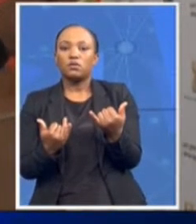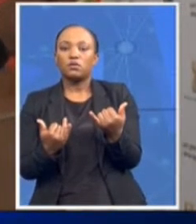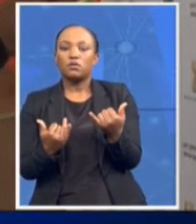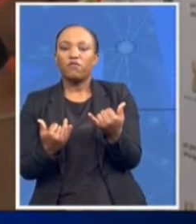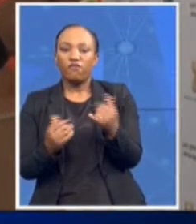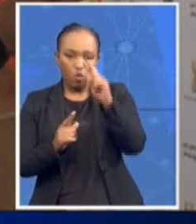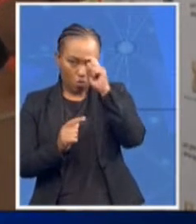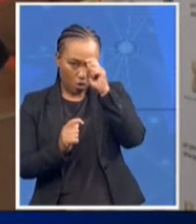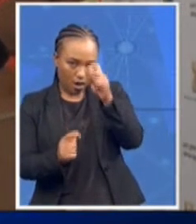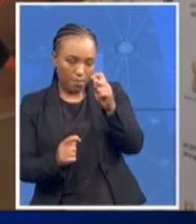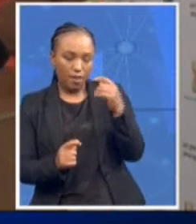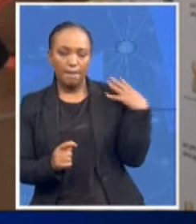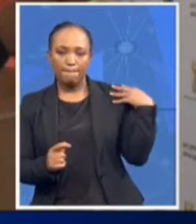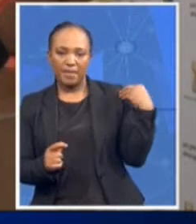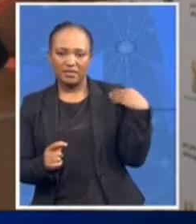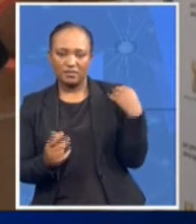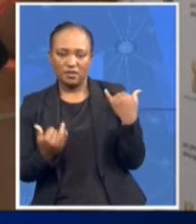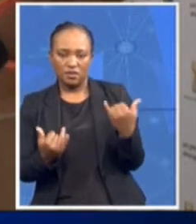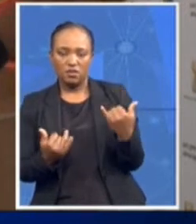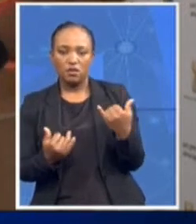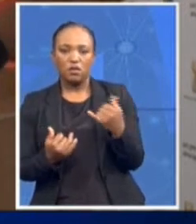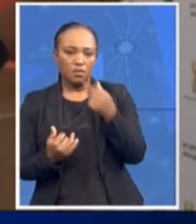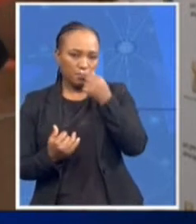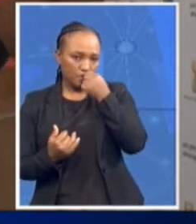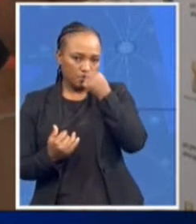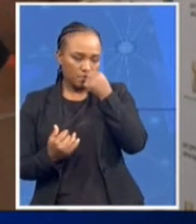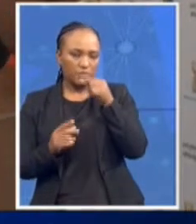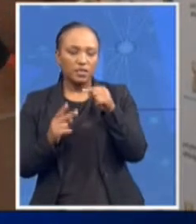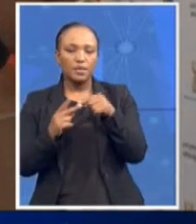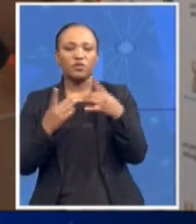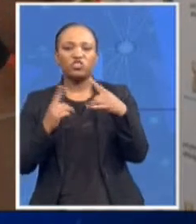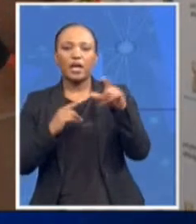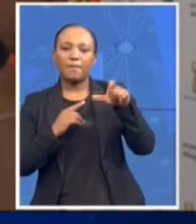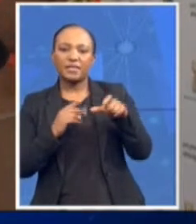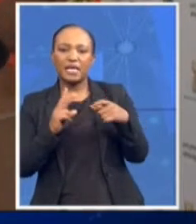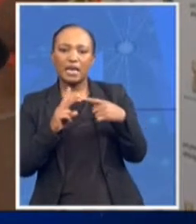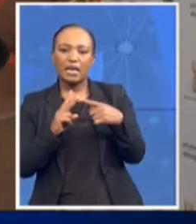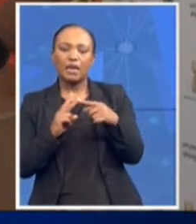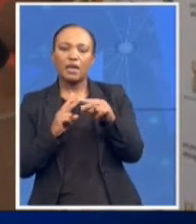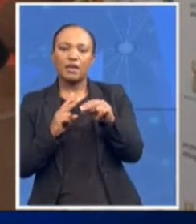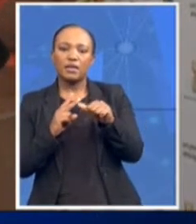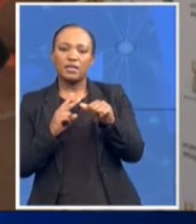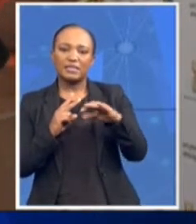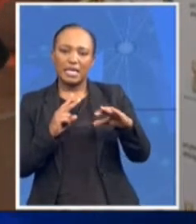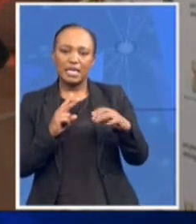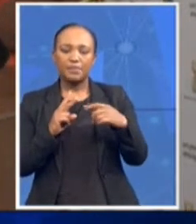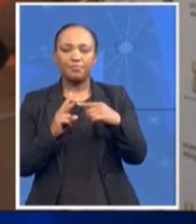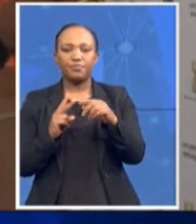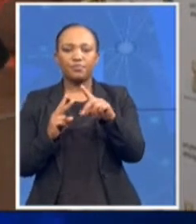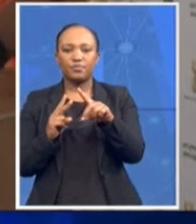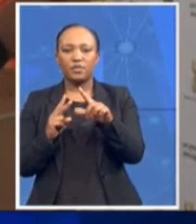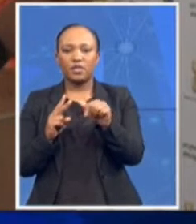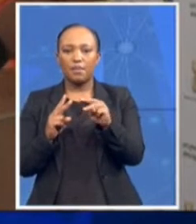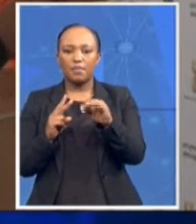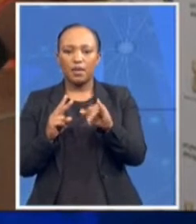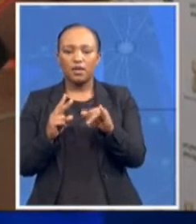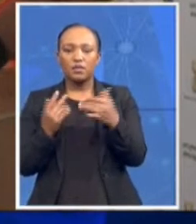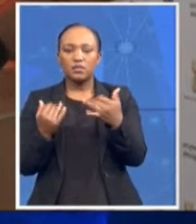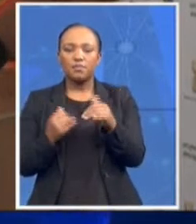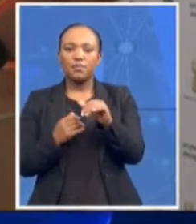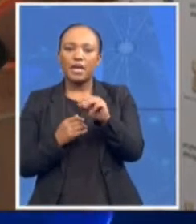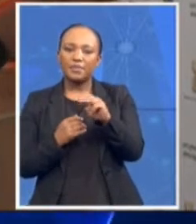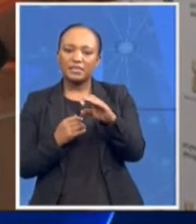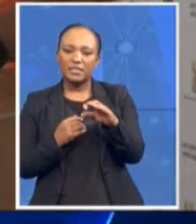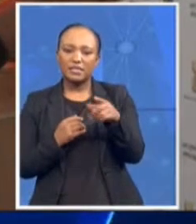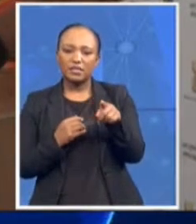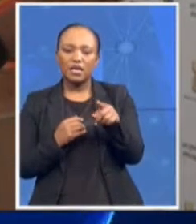chairperson of the NAC, Princess Celenhle Dlamini, as well as the NAC Councillor Advocate Makosini Nkosi, who's sitting on the